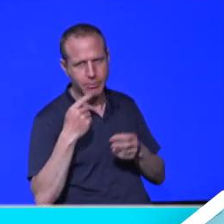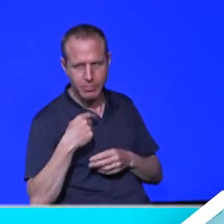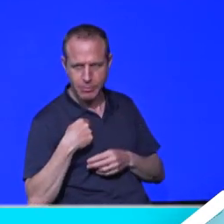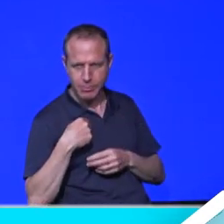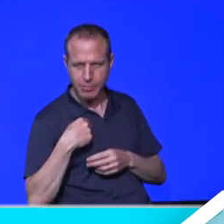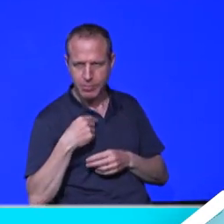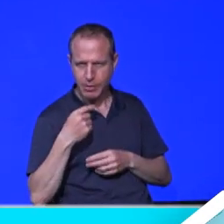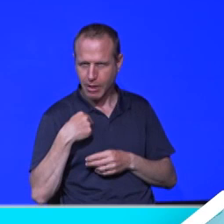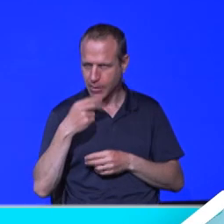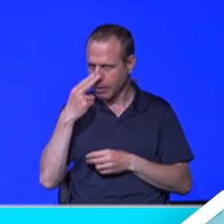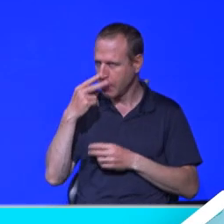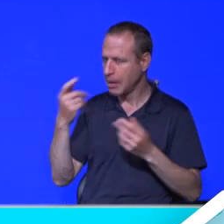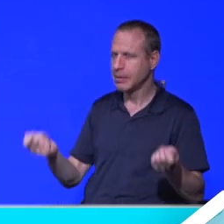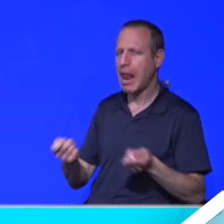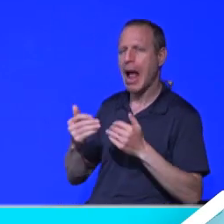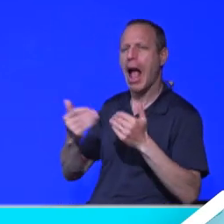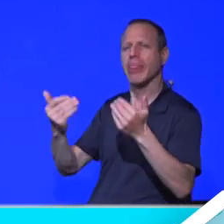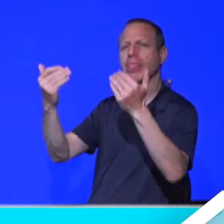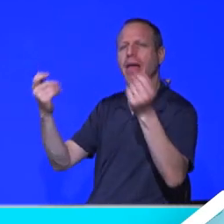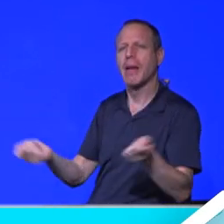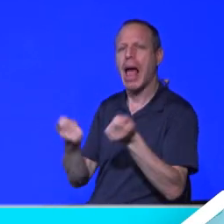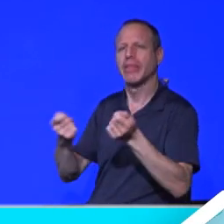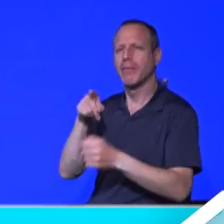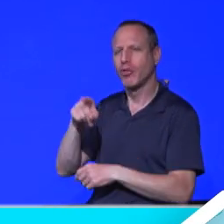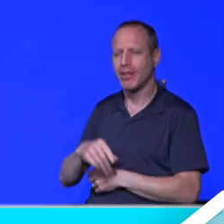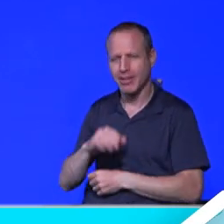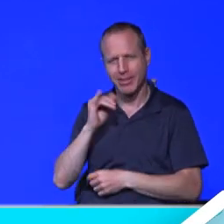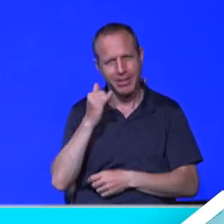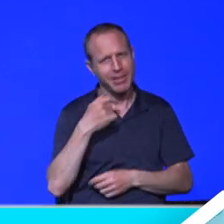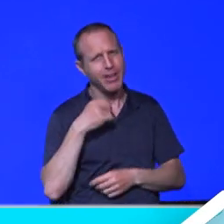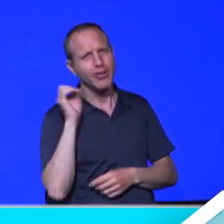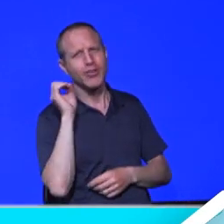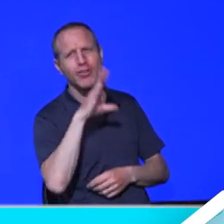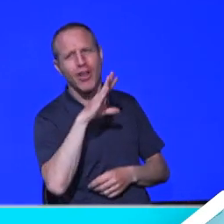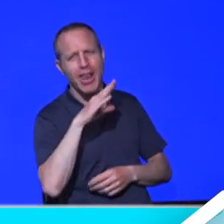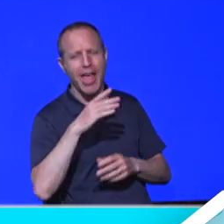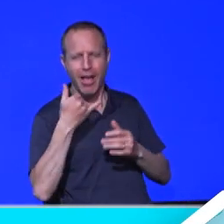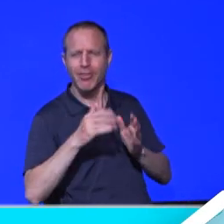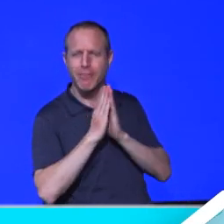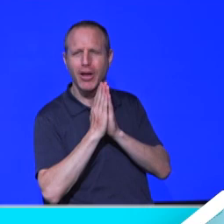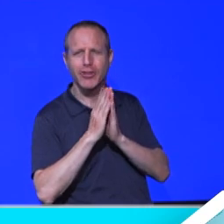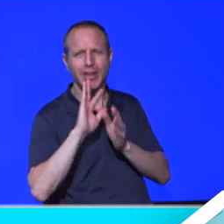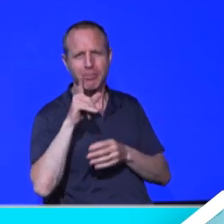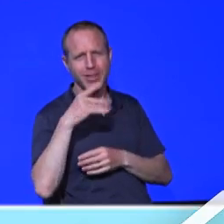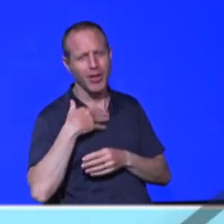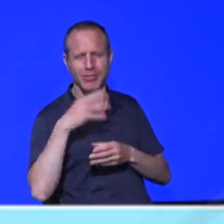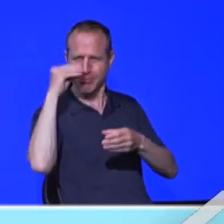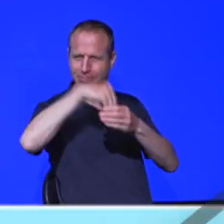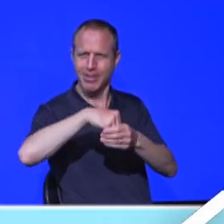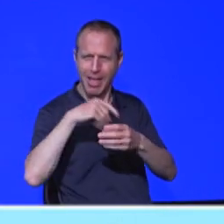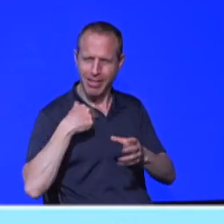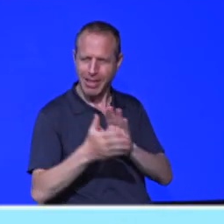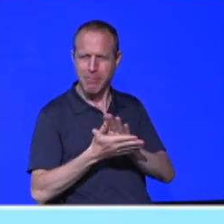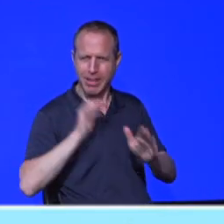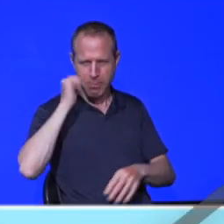I'm sending, of course. I'm trying to promote you, you know. Yeah, I'm sending an invitation right now. If you want me to be your correspondent, I'm going to start